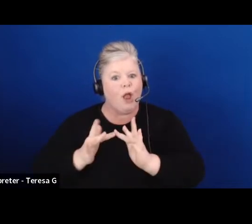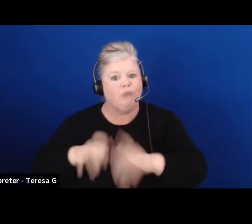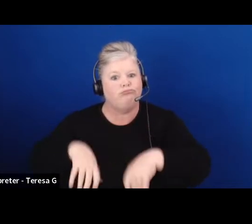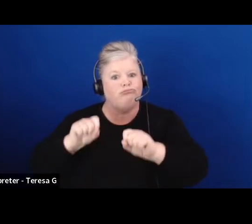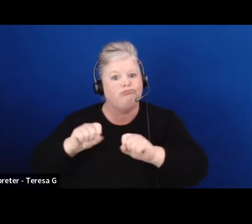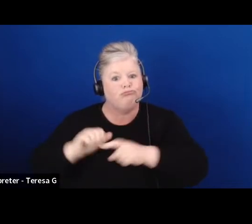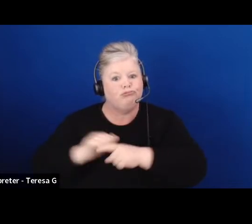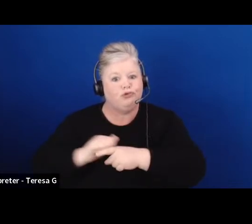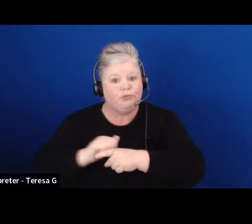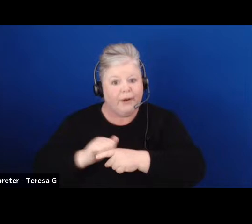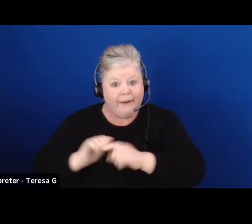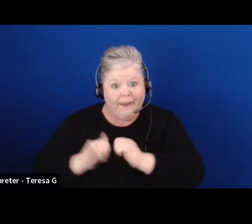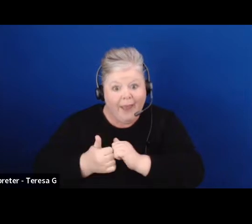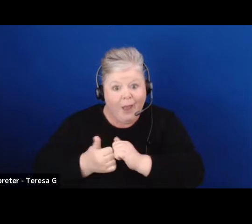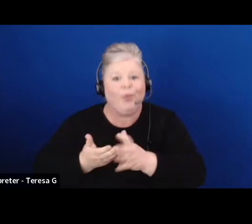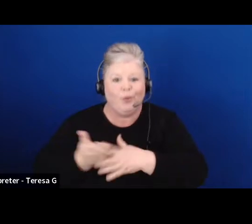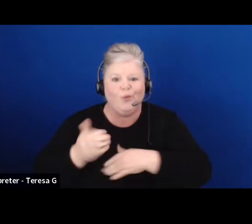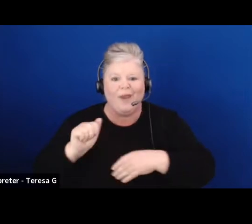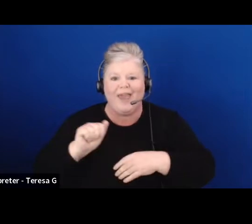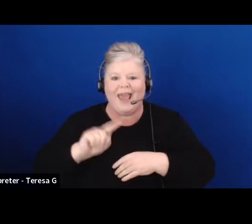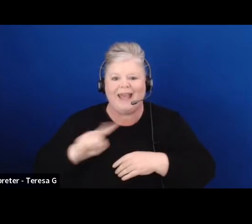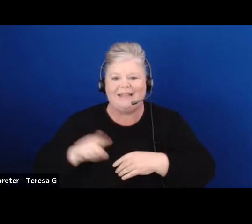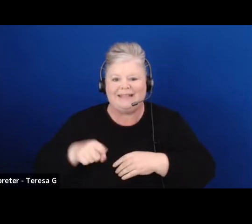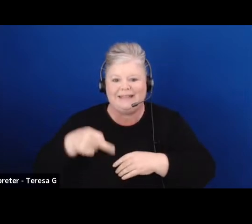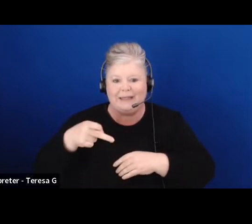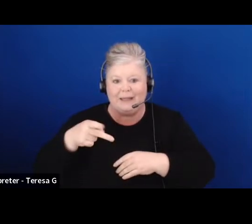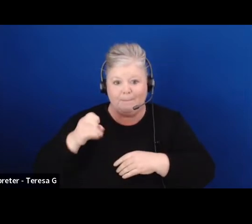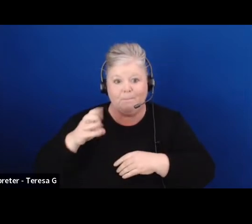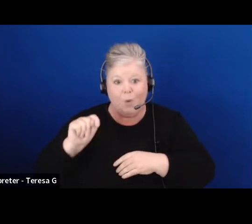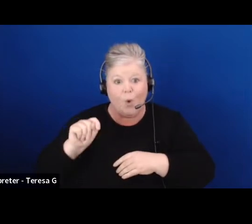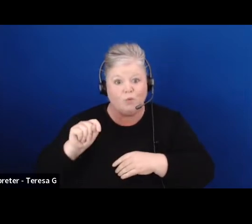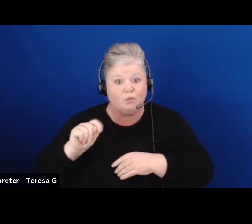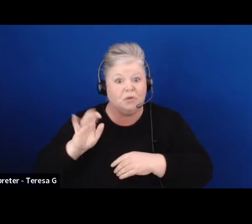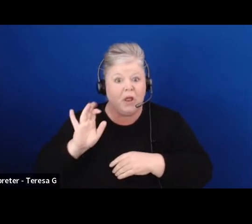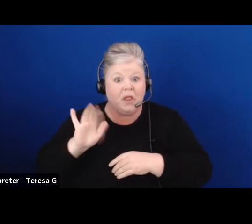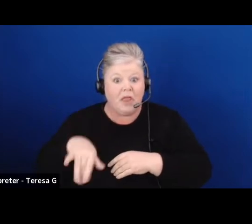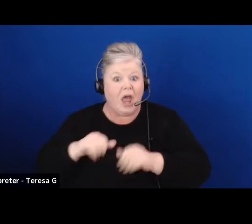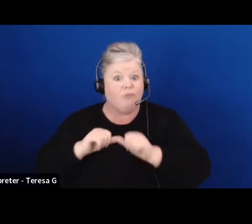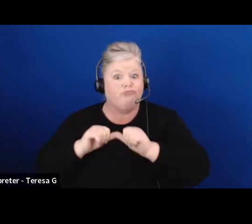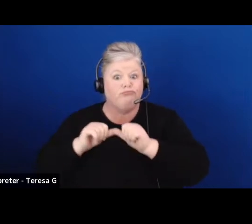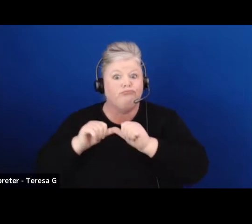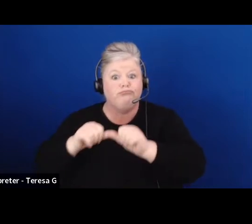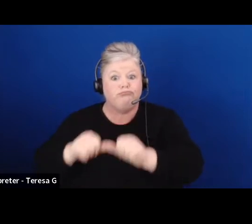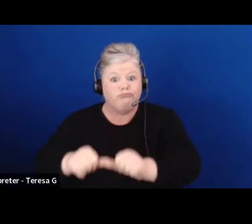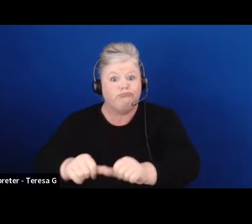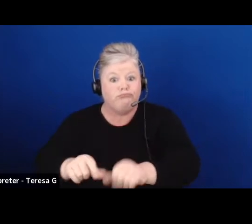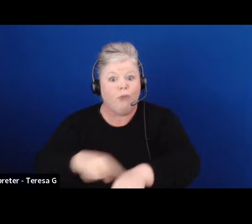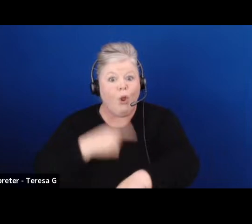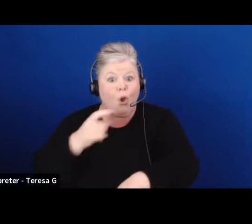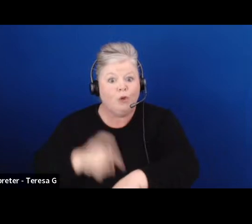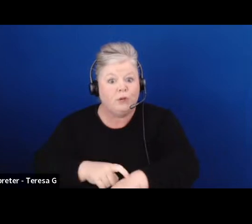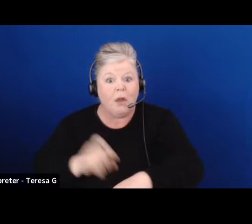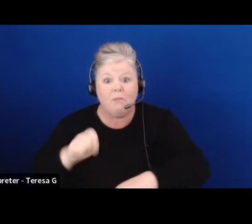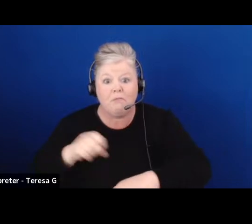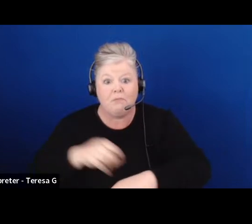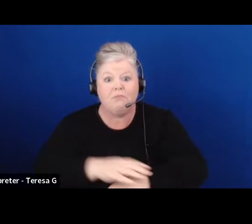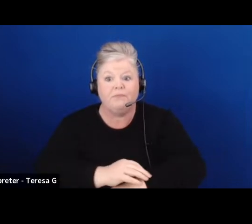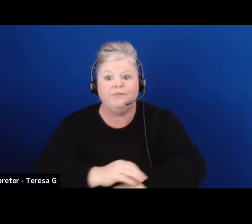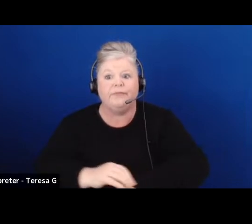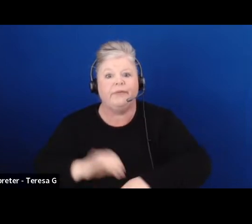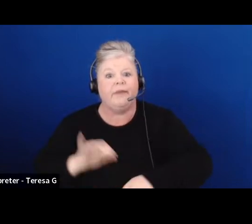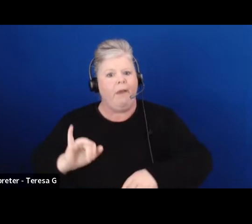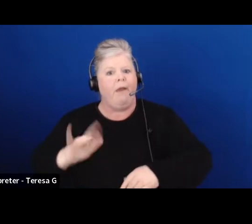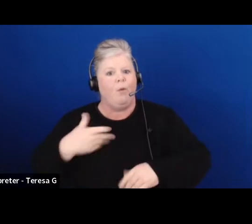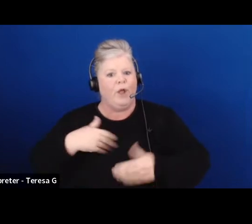through AZ Post. And so that training was up for quite a while. And we had learned that it